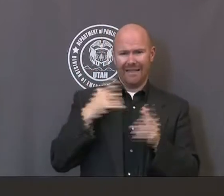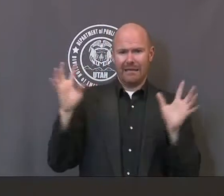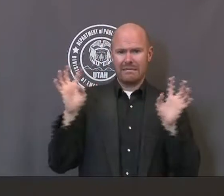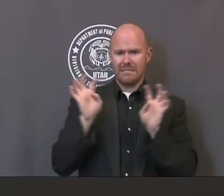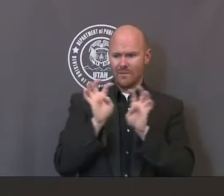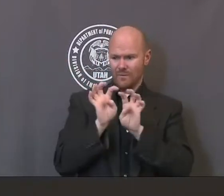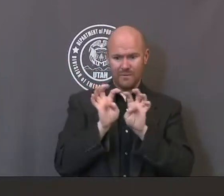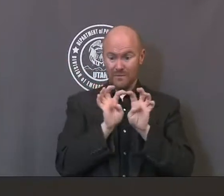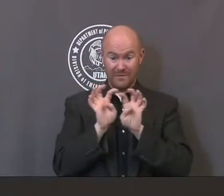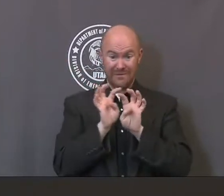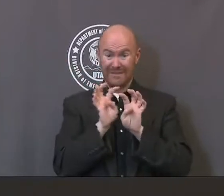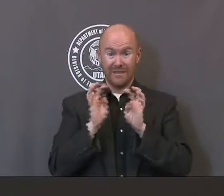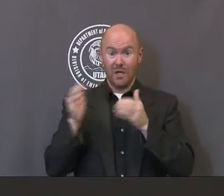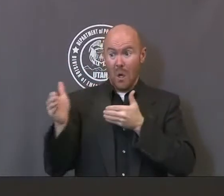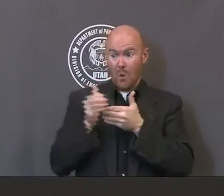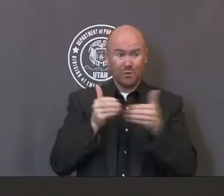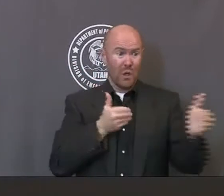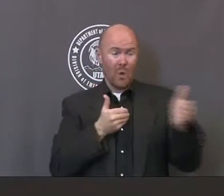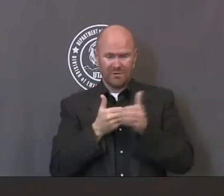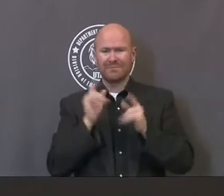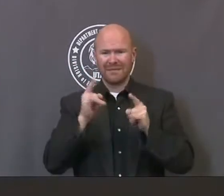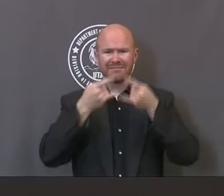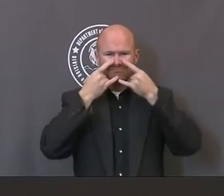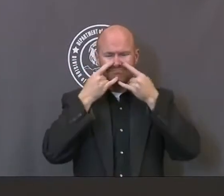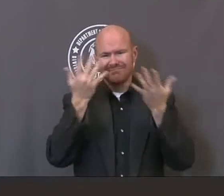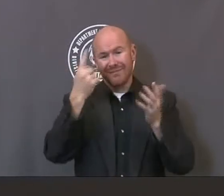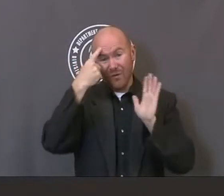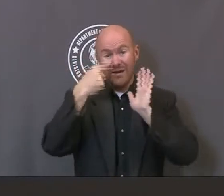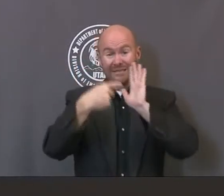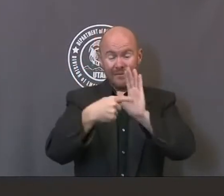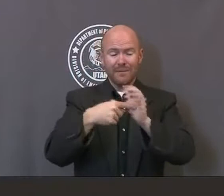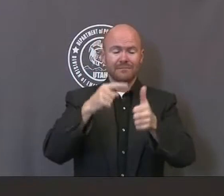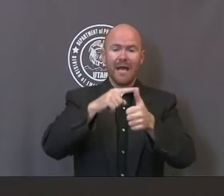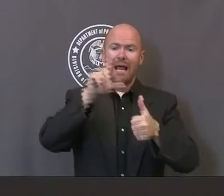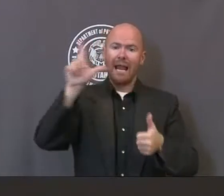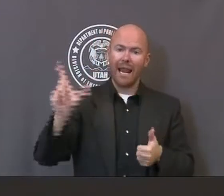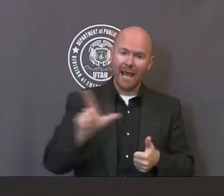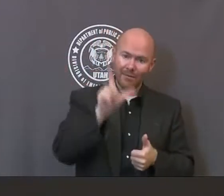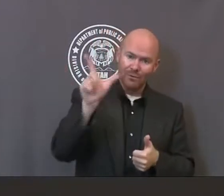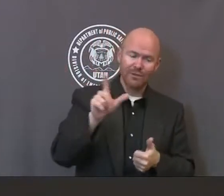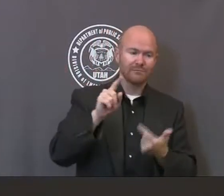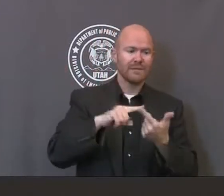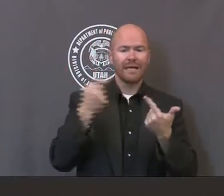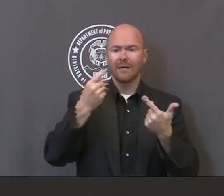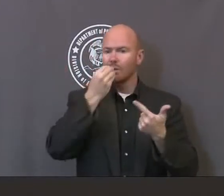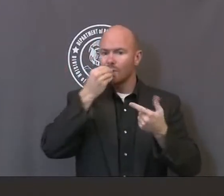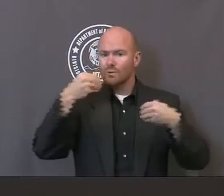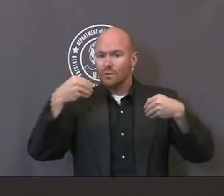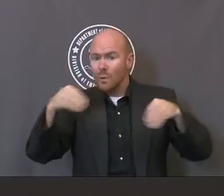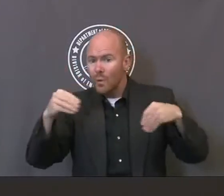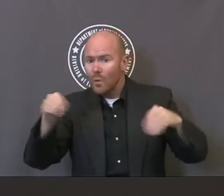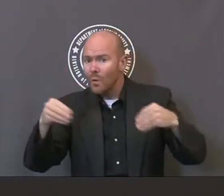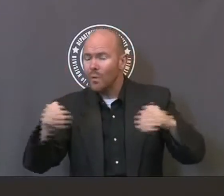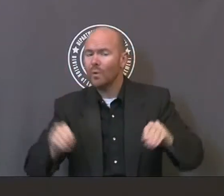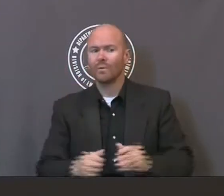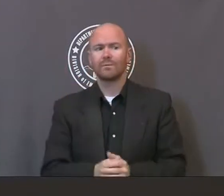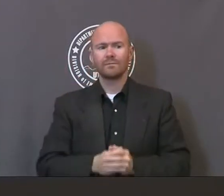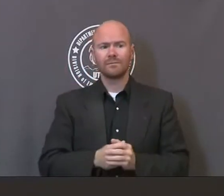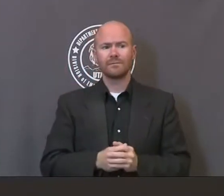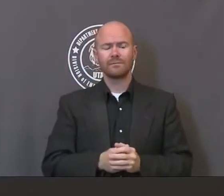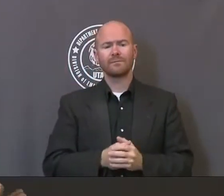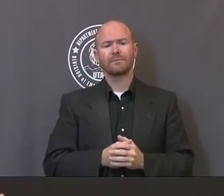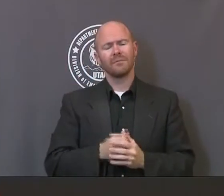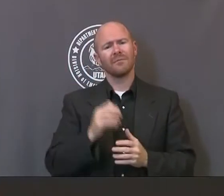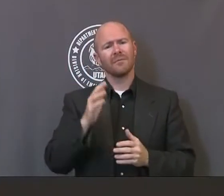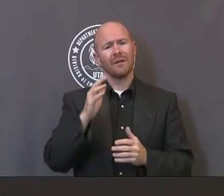not feasible. For example, this would be like at a store or the library, in contrast to what I've just stated earlier, where all